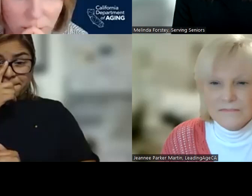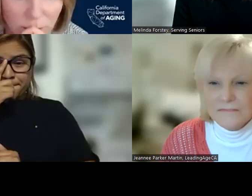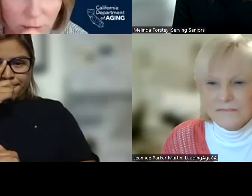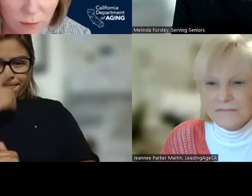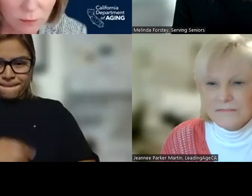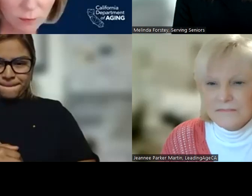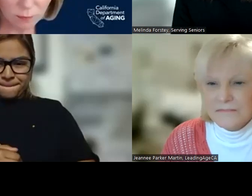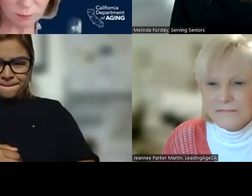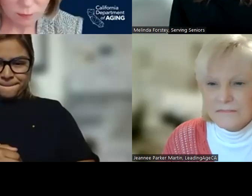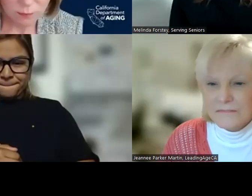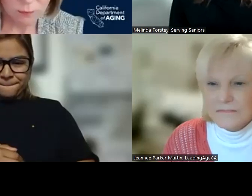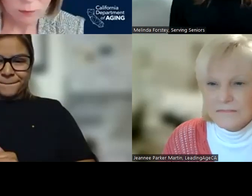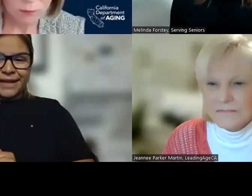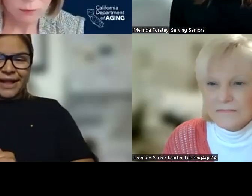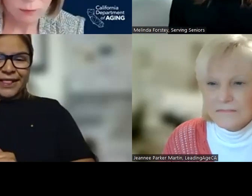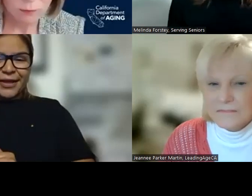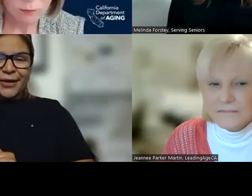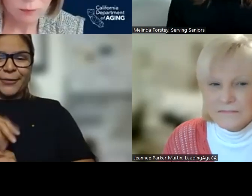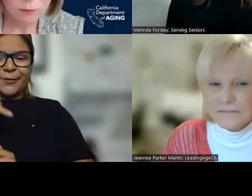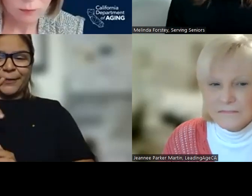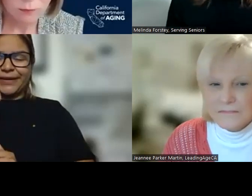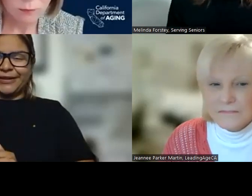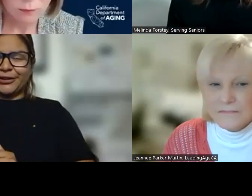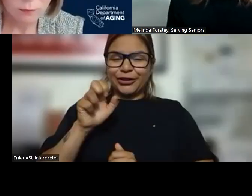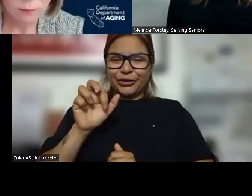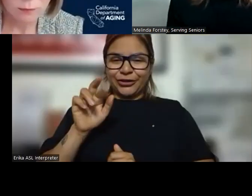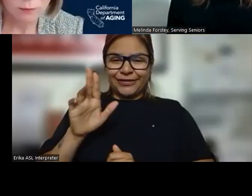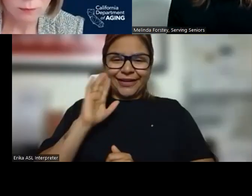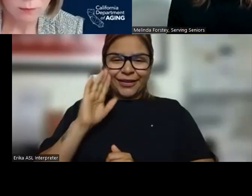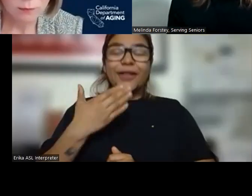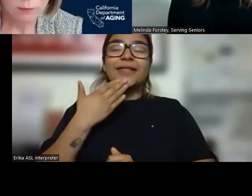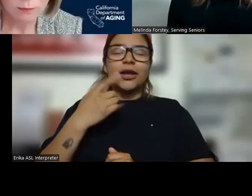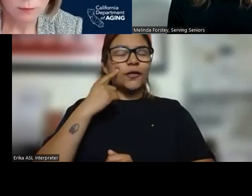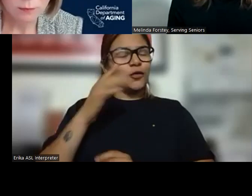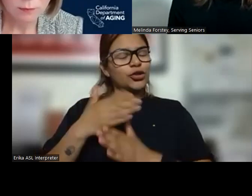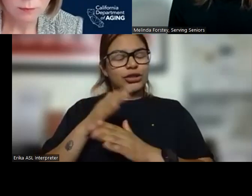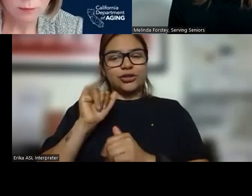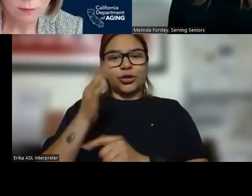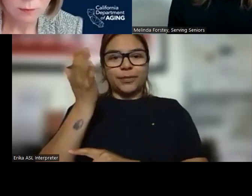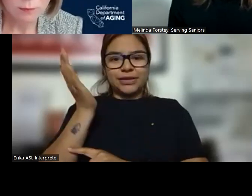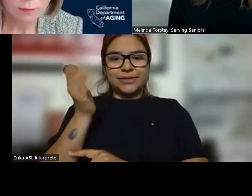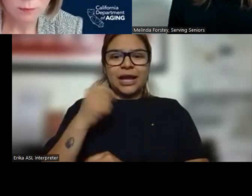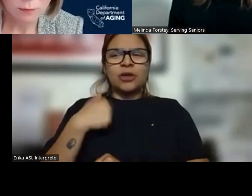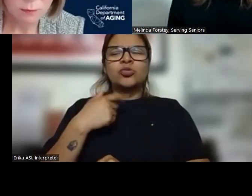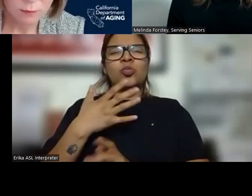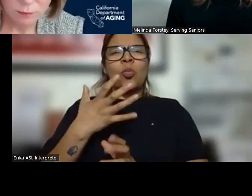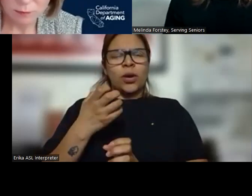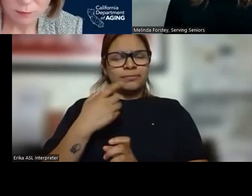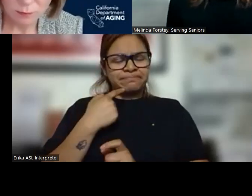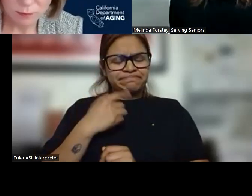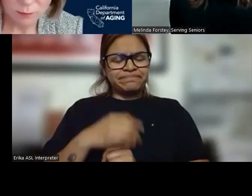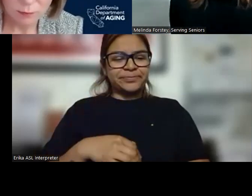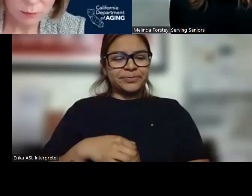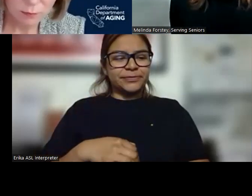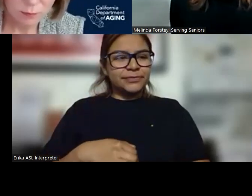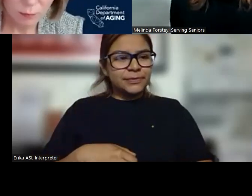Thank you. Great to be here with everyone, and great to be, this is a great presentation. And let me just state first, I'm here in the